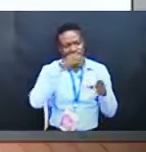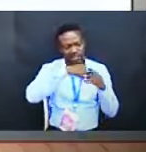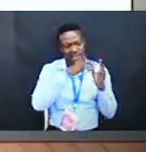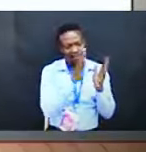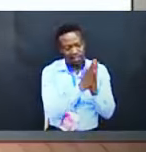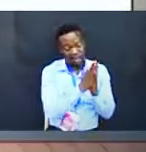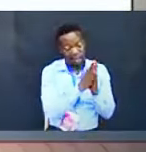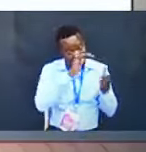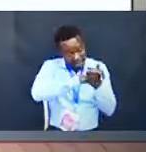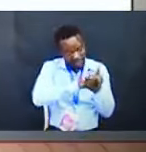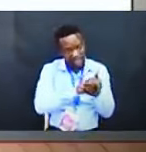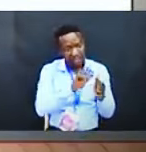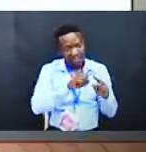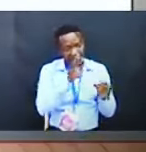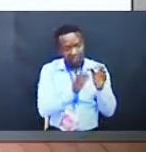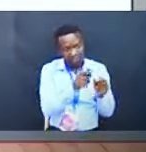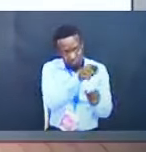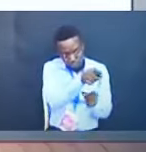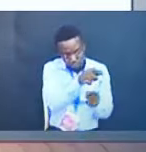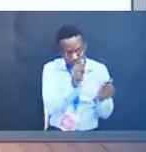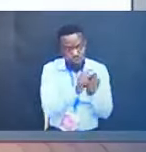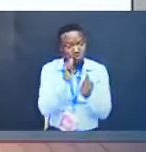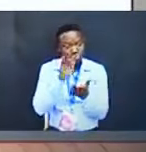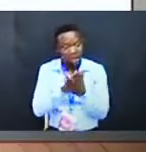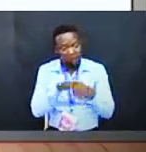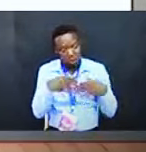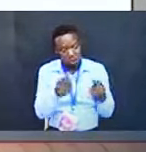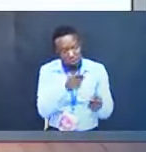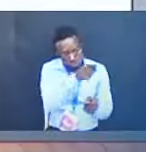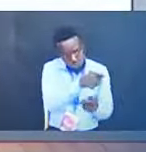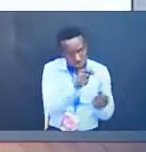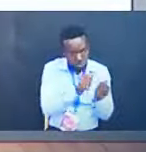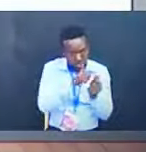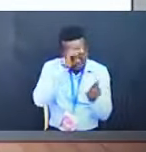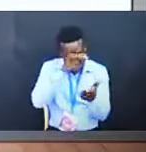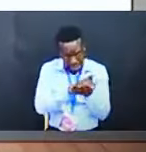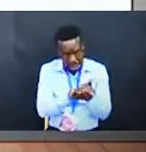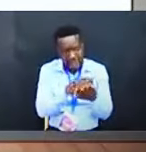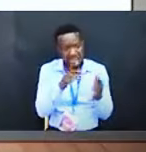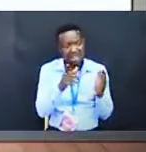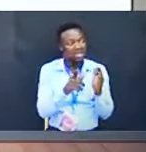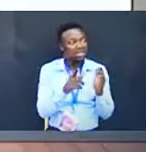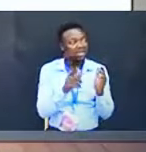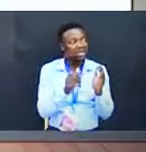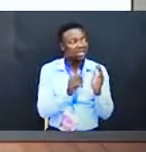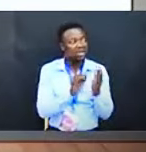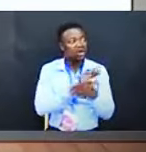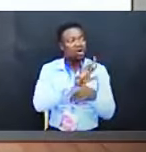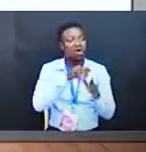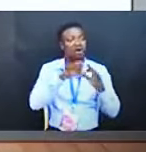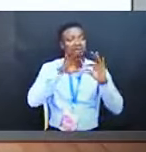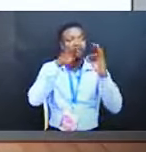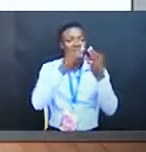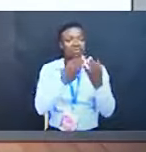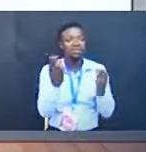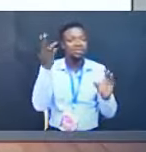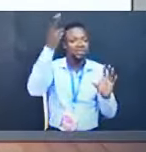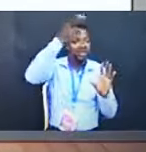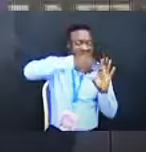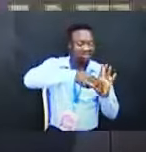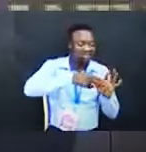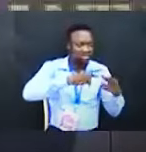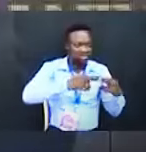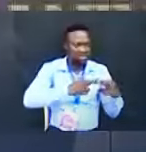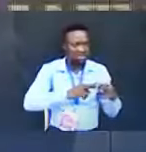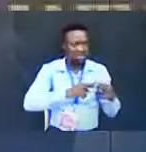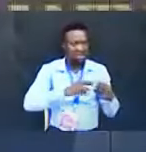and your husband, or you and your spouse, as you say, bring the entire family into the relationship, then it